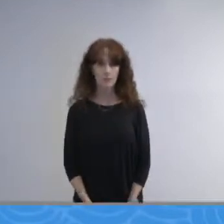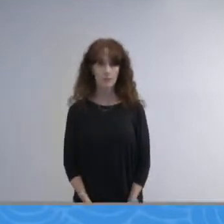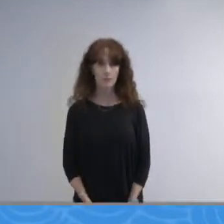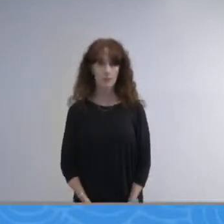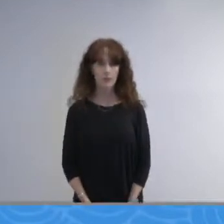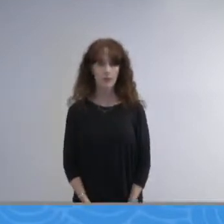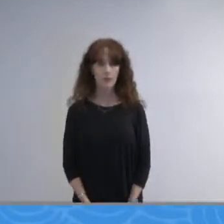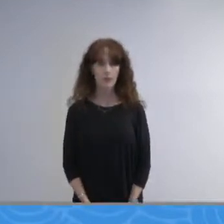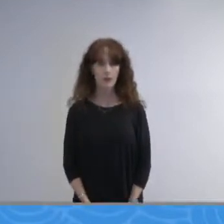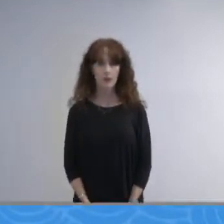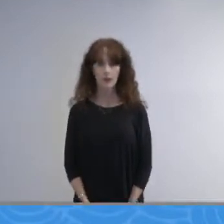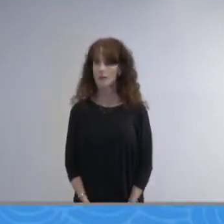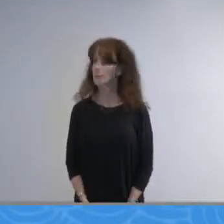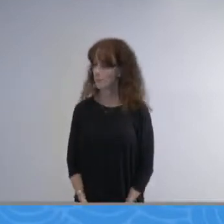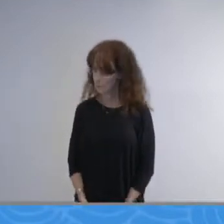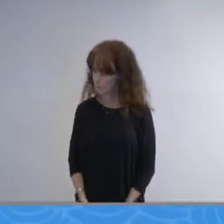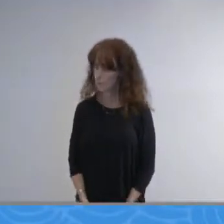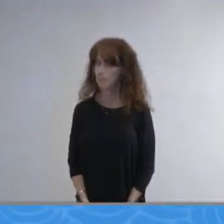Okay.